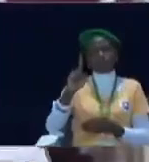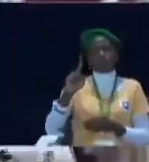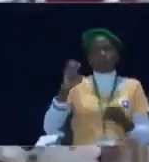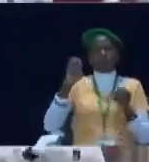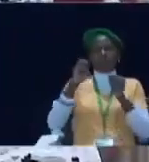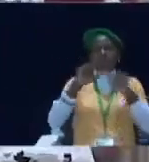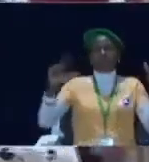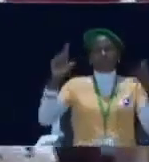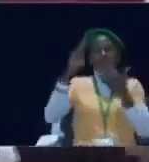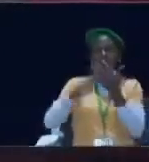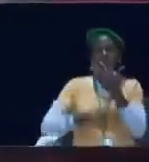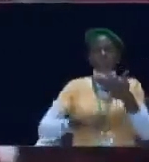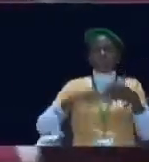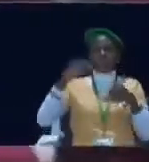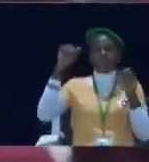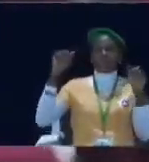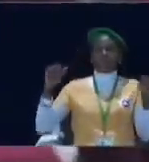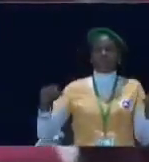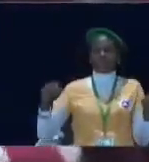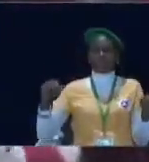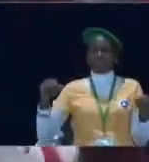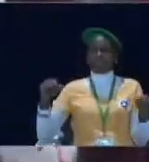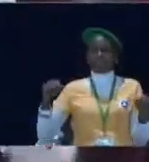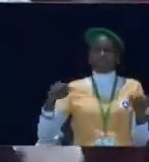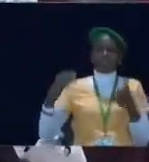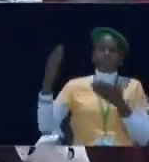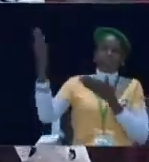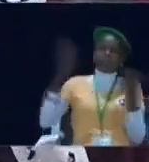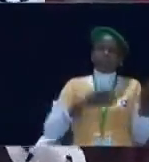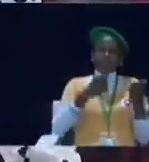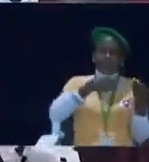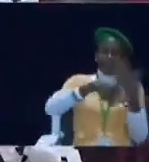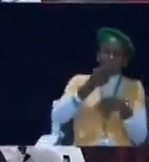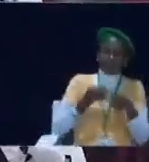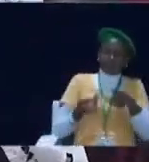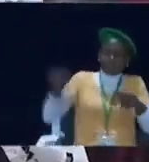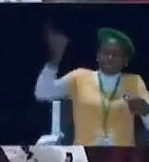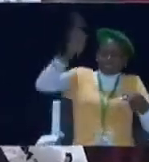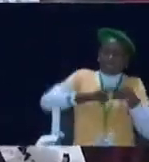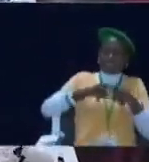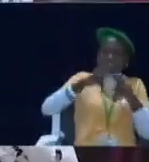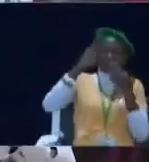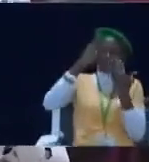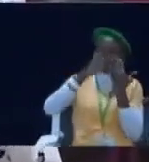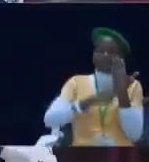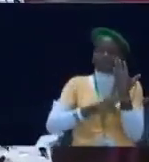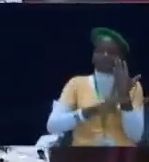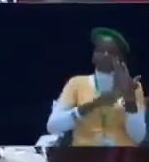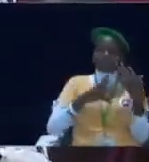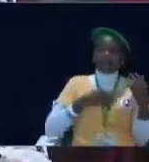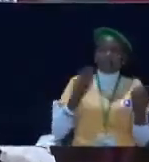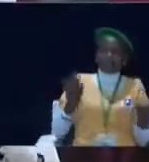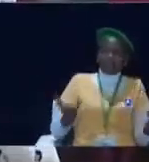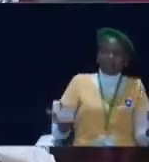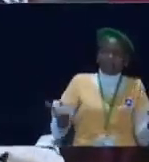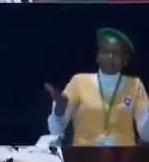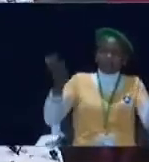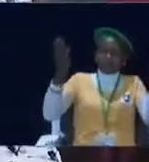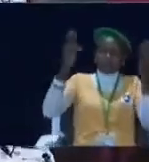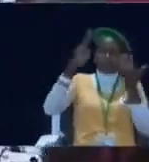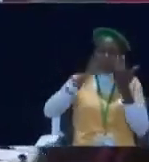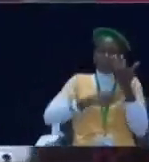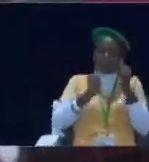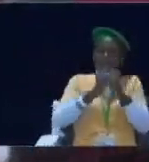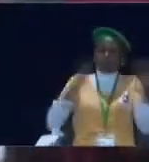enlargement can bring about increments and upliftment